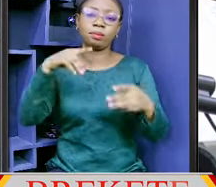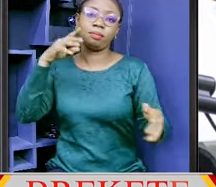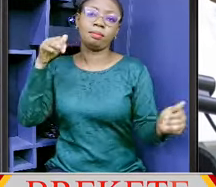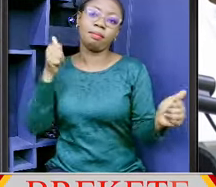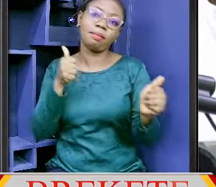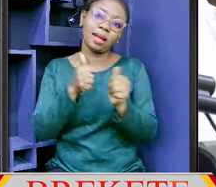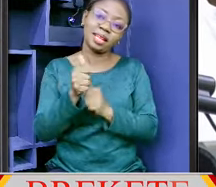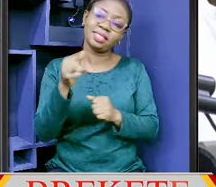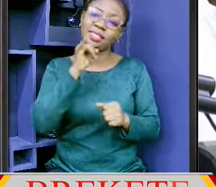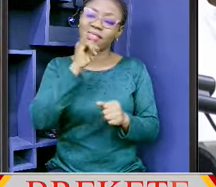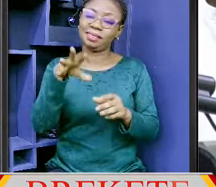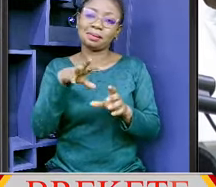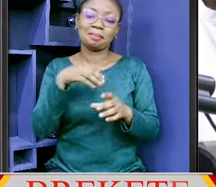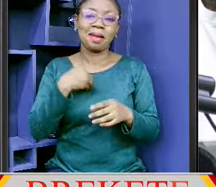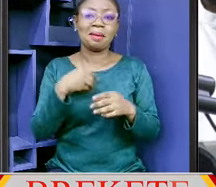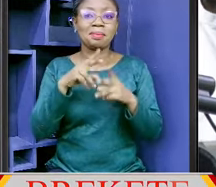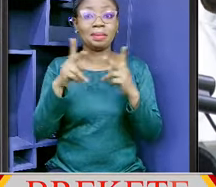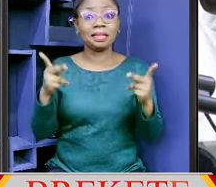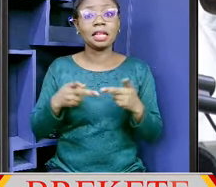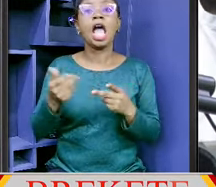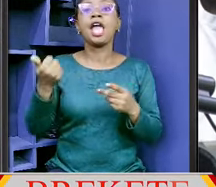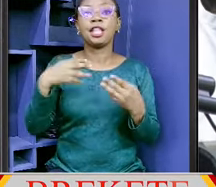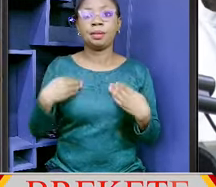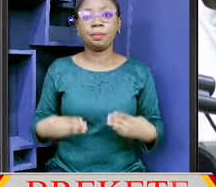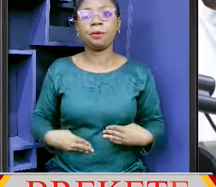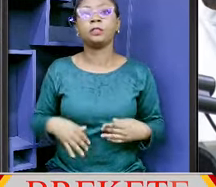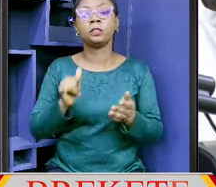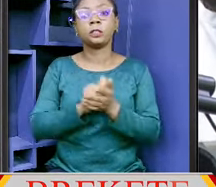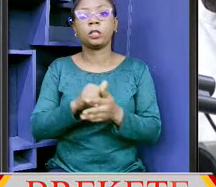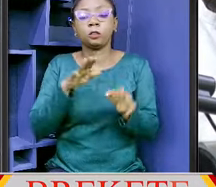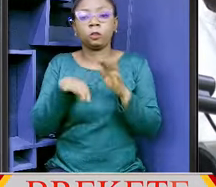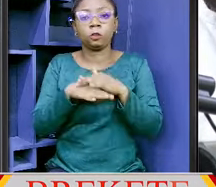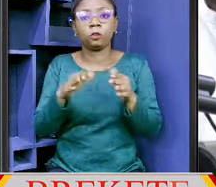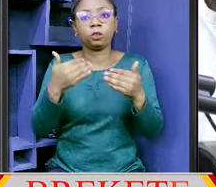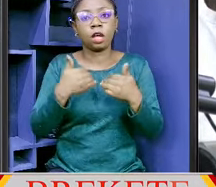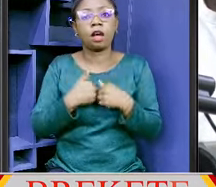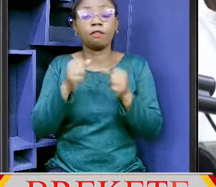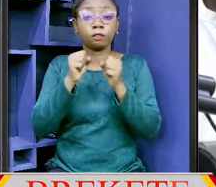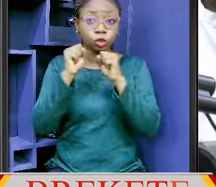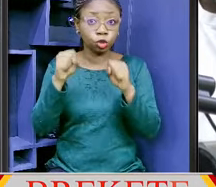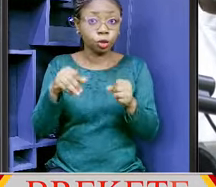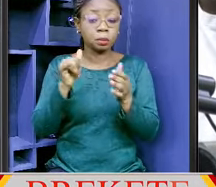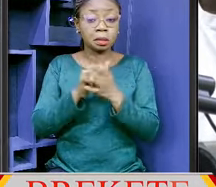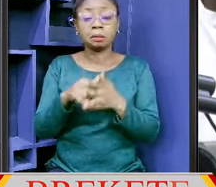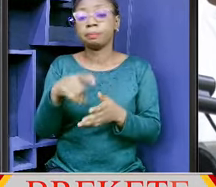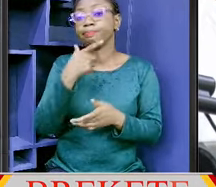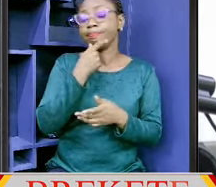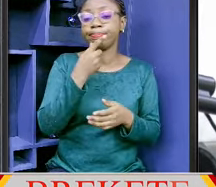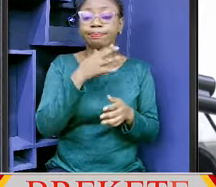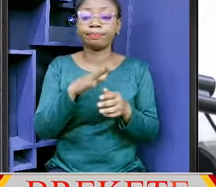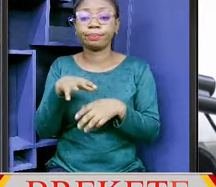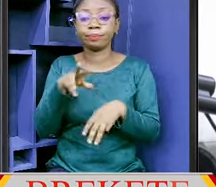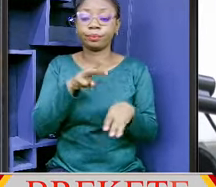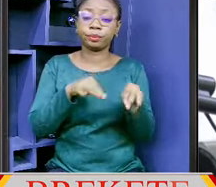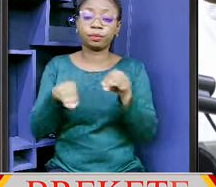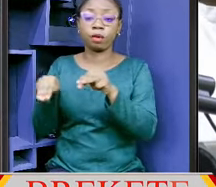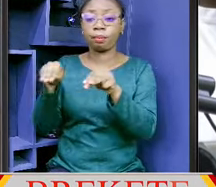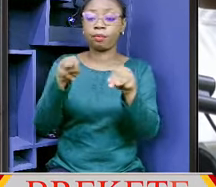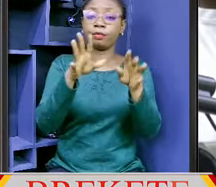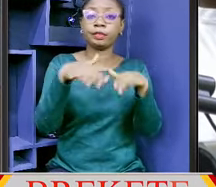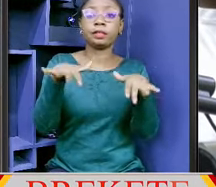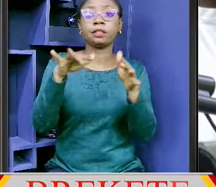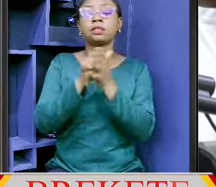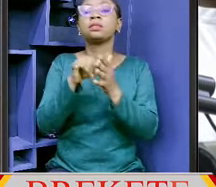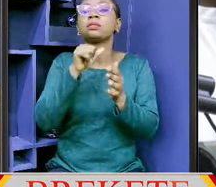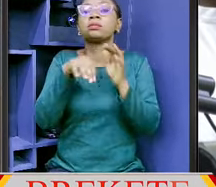place. Anybody will no get shop where they parade himself around. Yes, will no behave well.